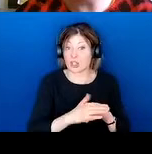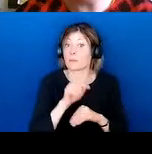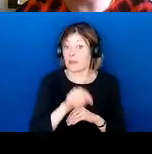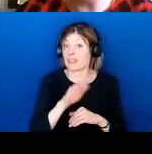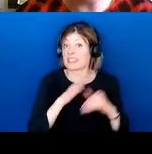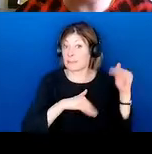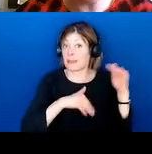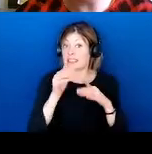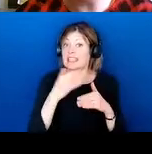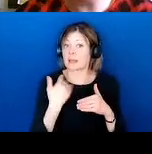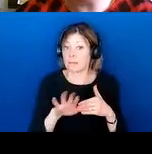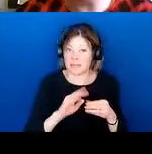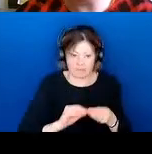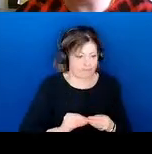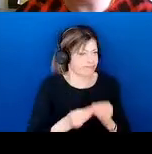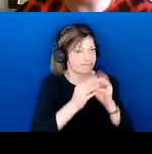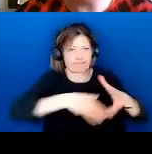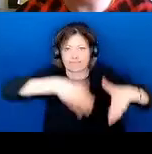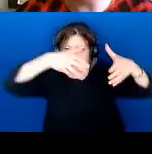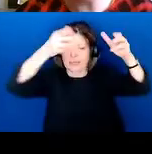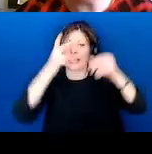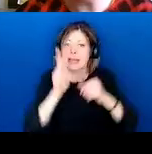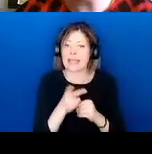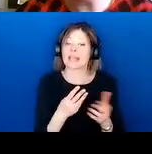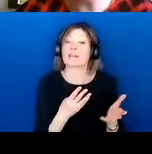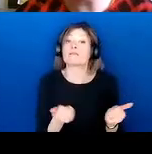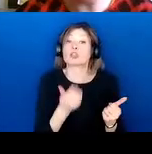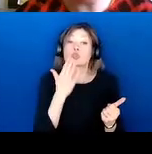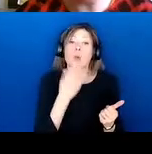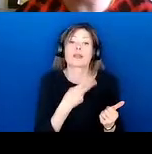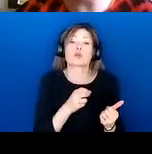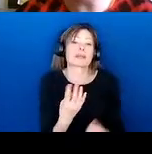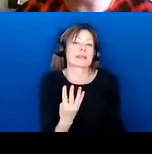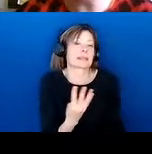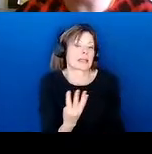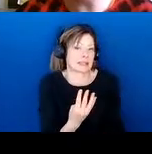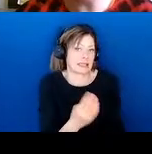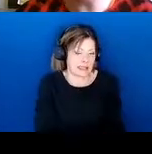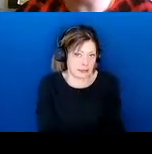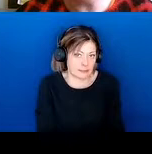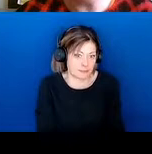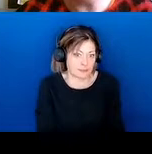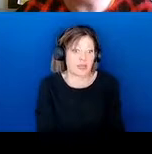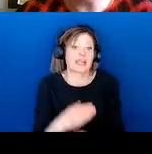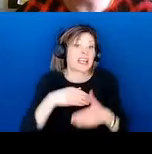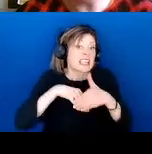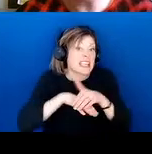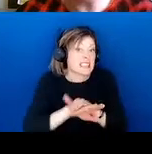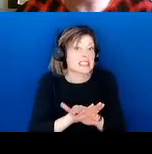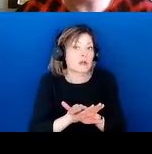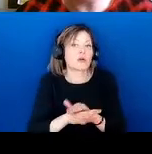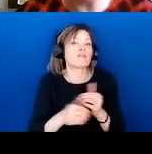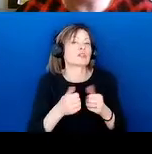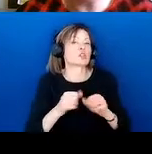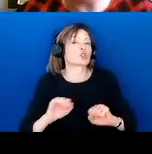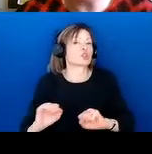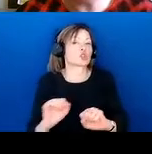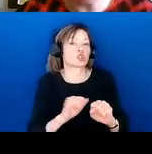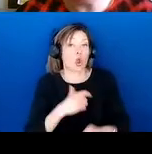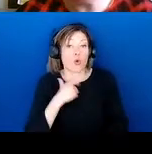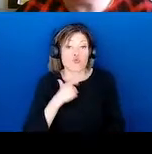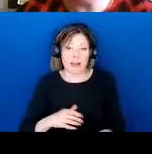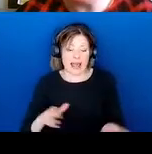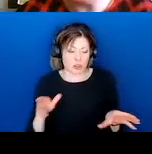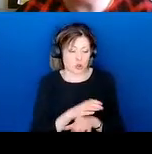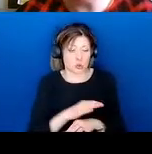in 2019. As yet, the Trust has been unable to finish the interior or replace the statues or